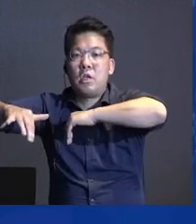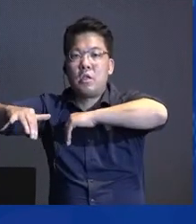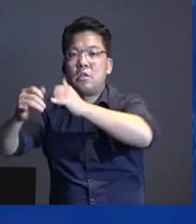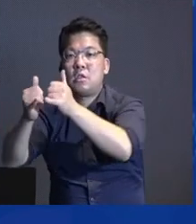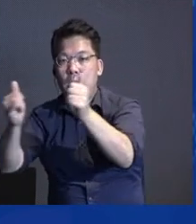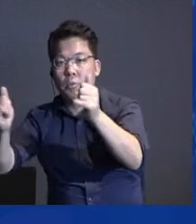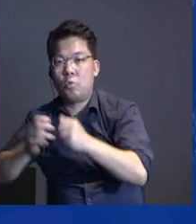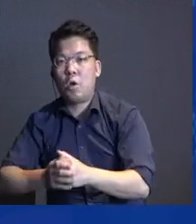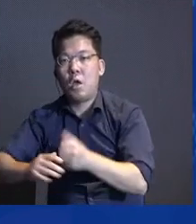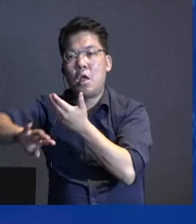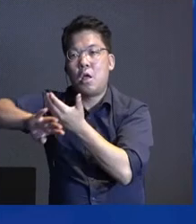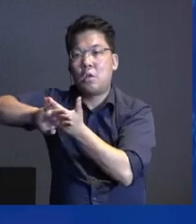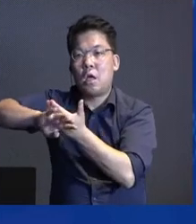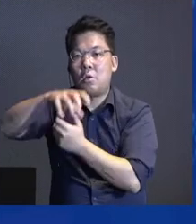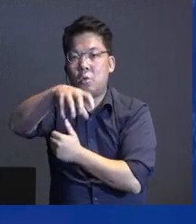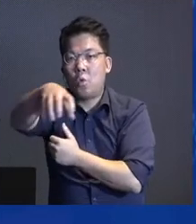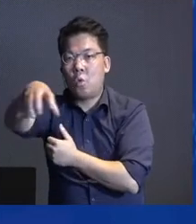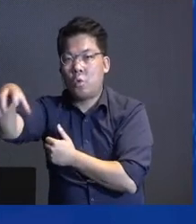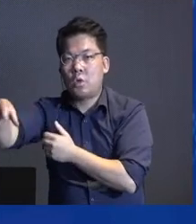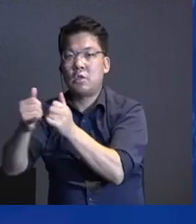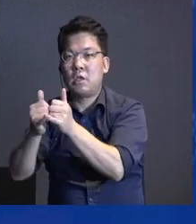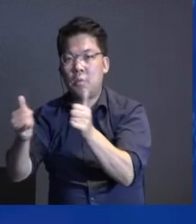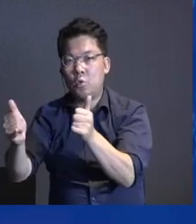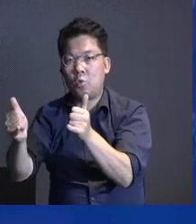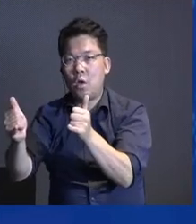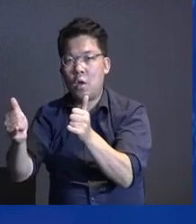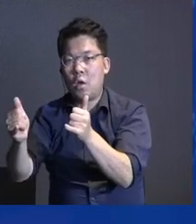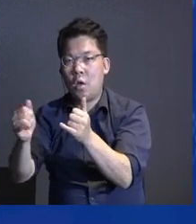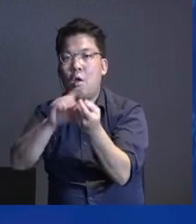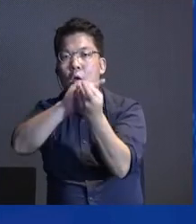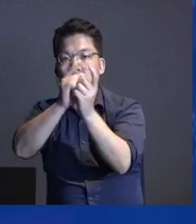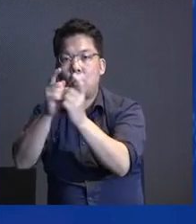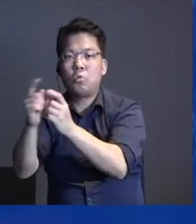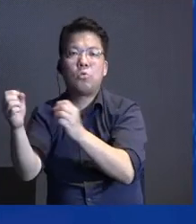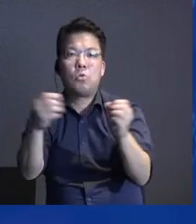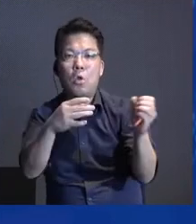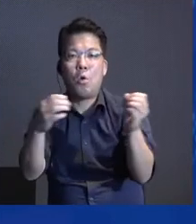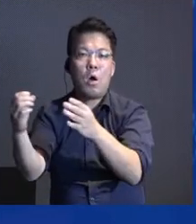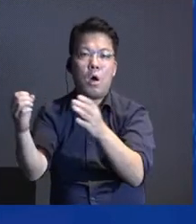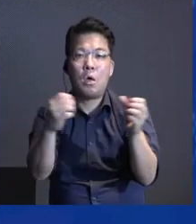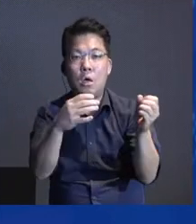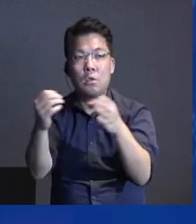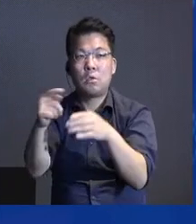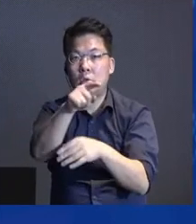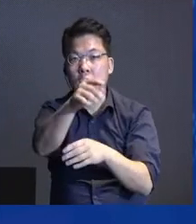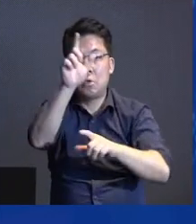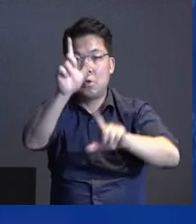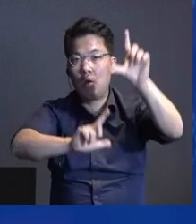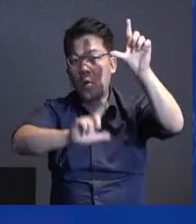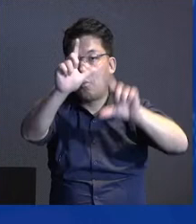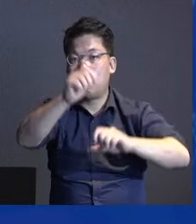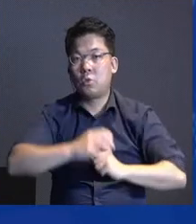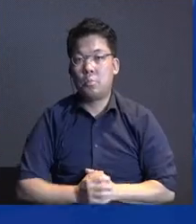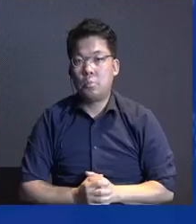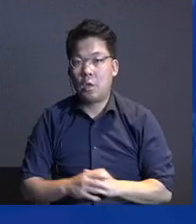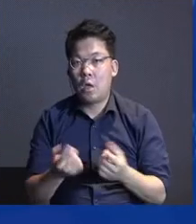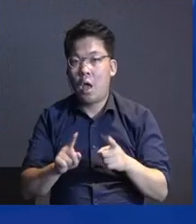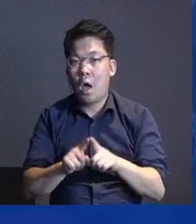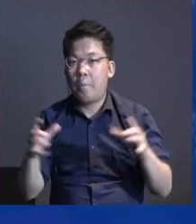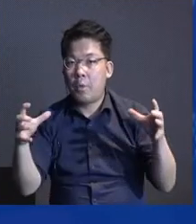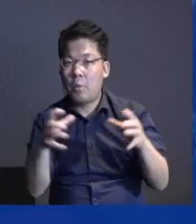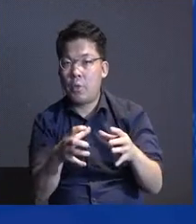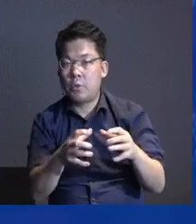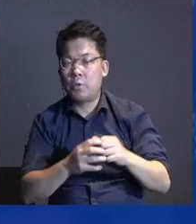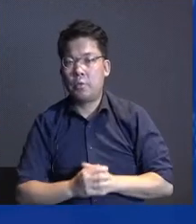excursion for them. They formed a small group and organized their way there together. So it's all of